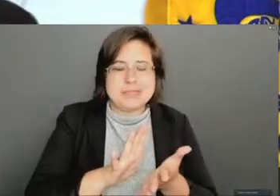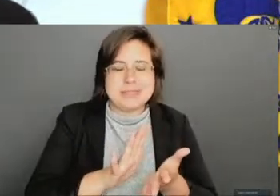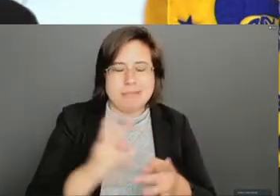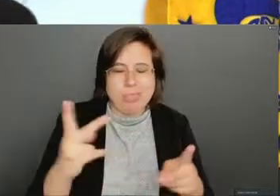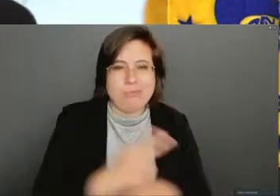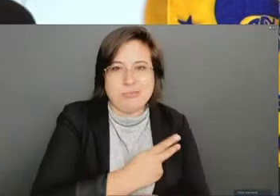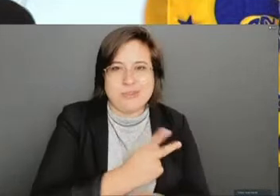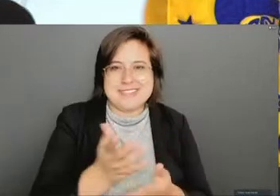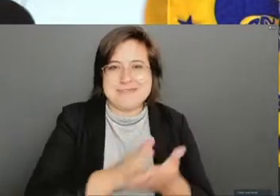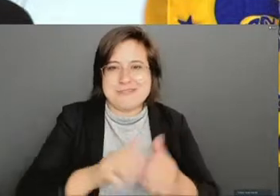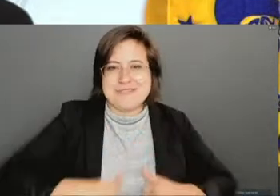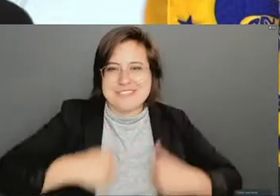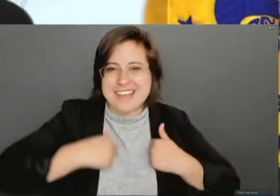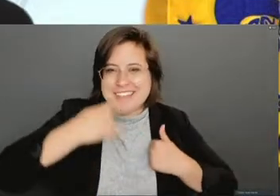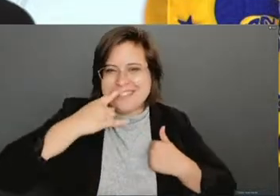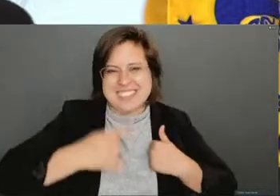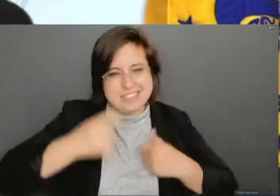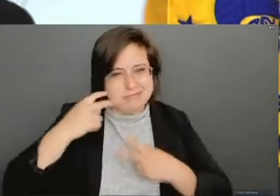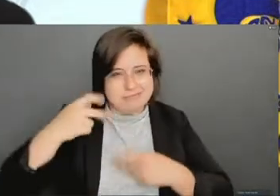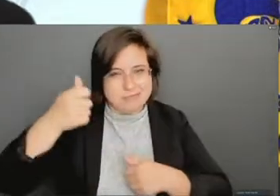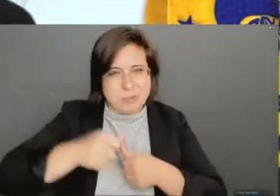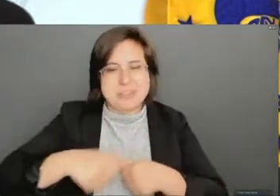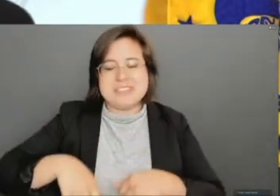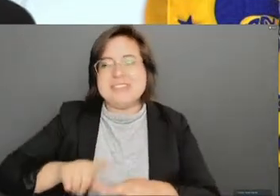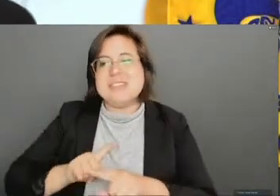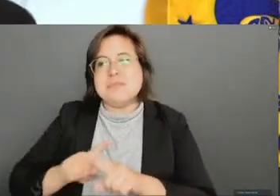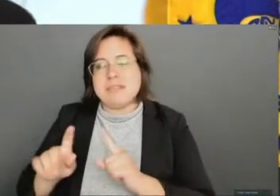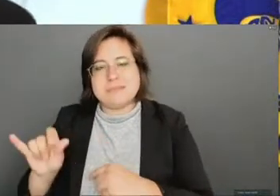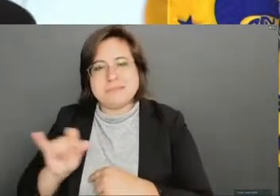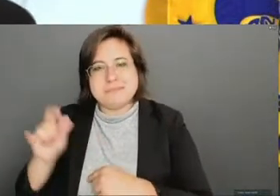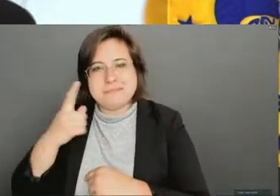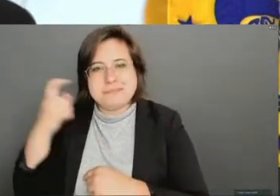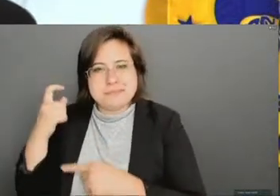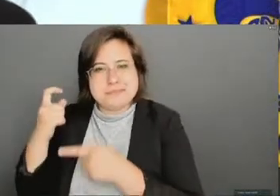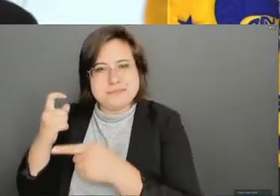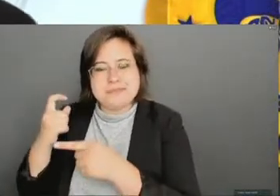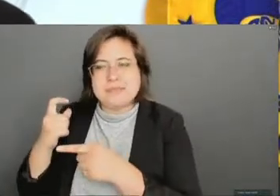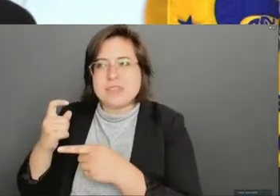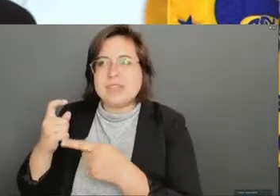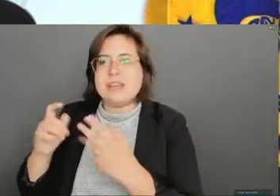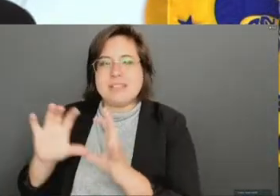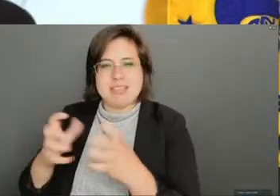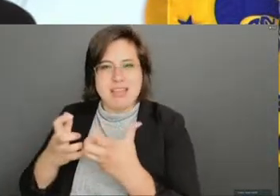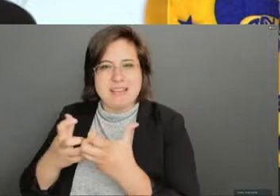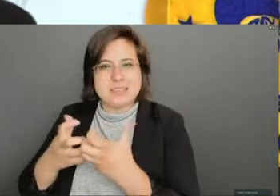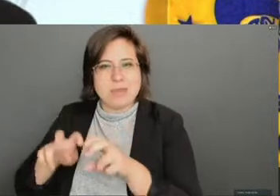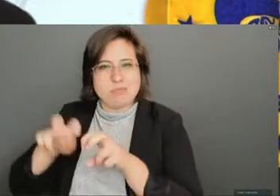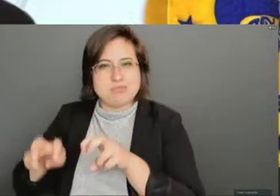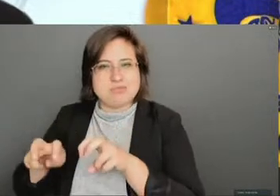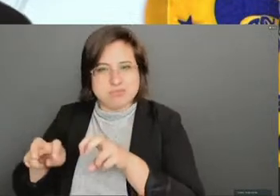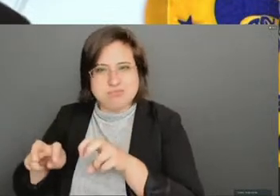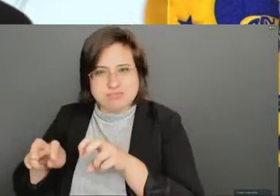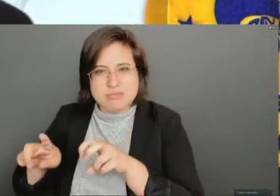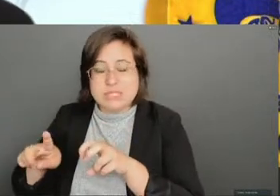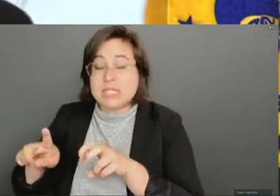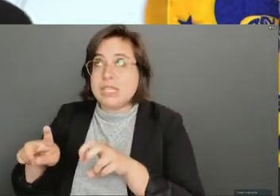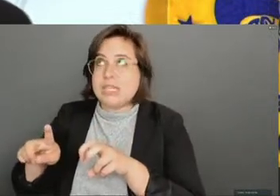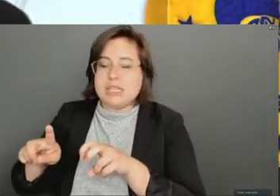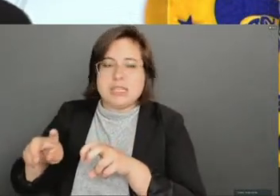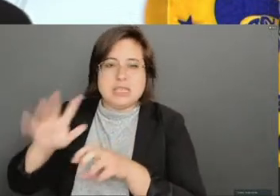life, as many of us may have experienced, but also because I had this classmate who would just relentlessly bully